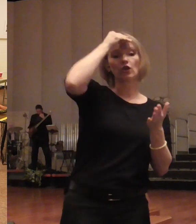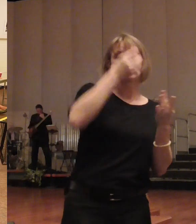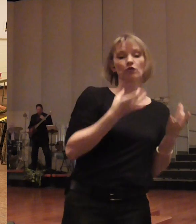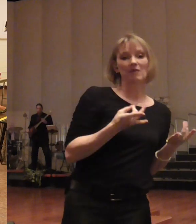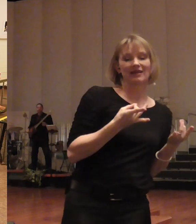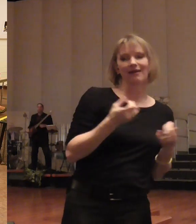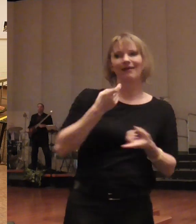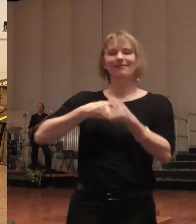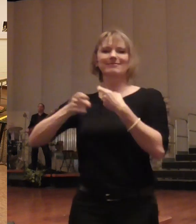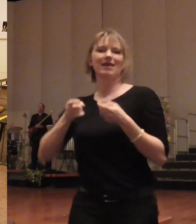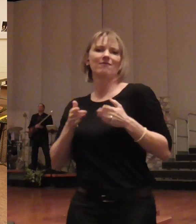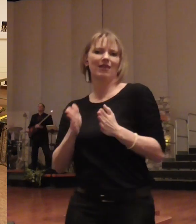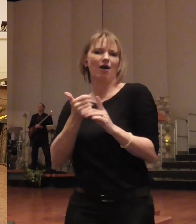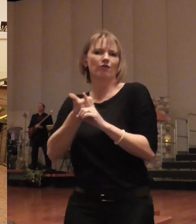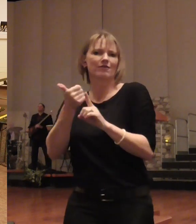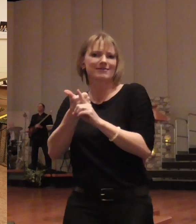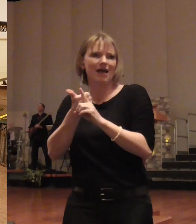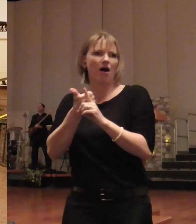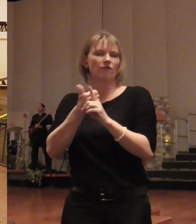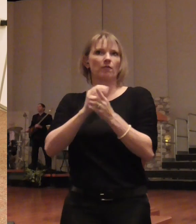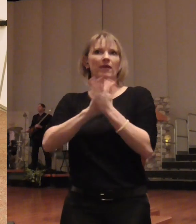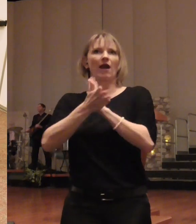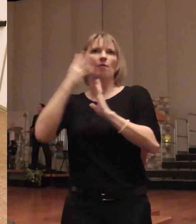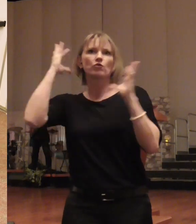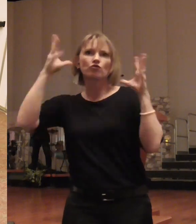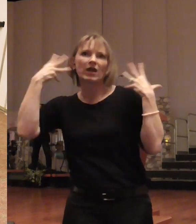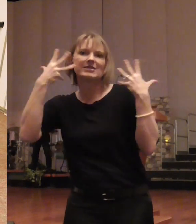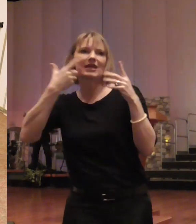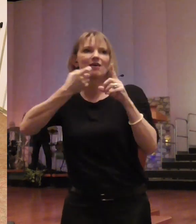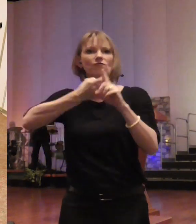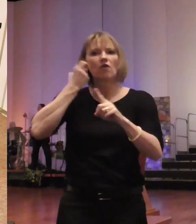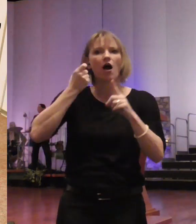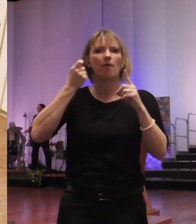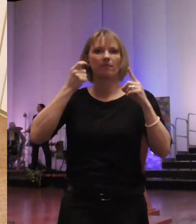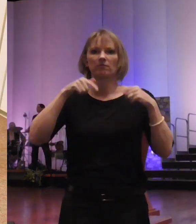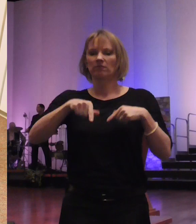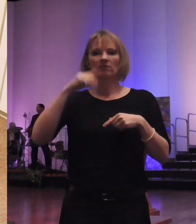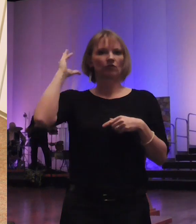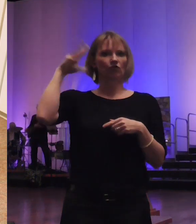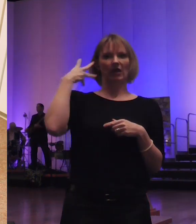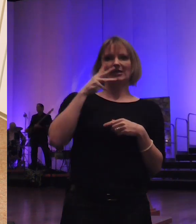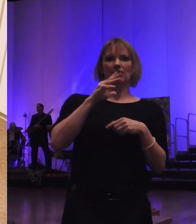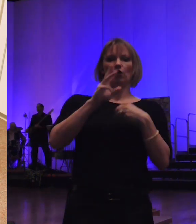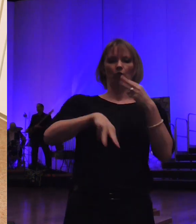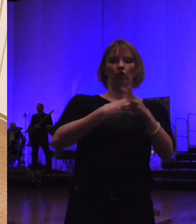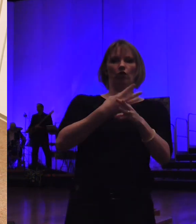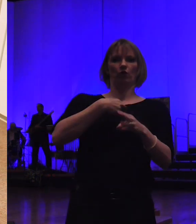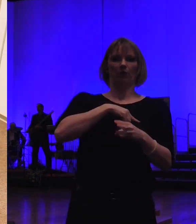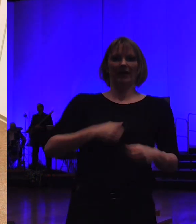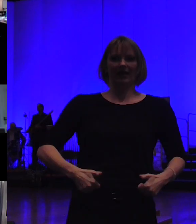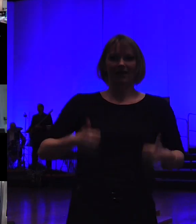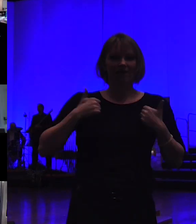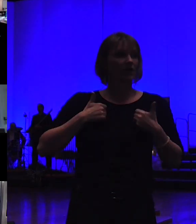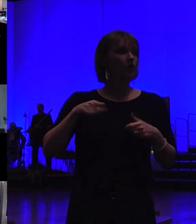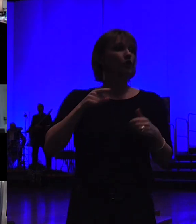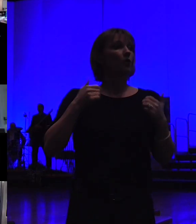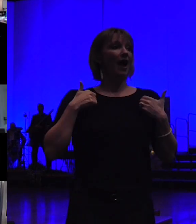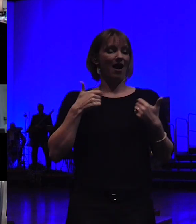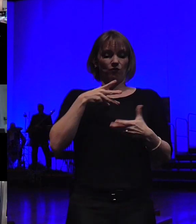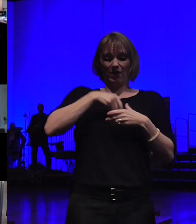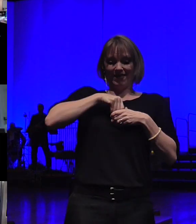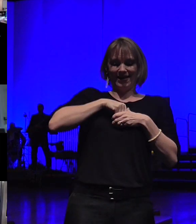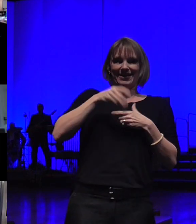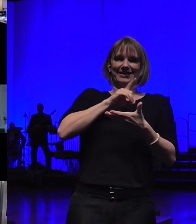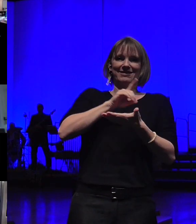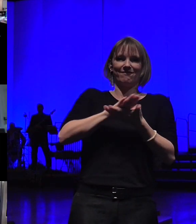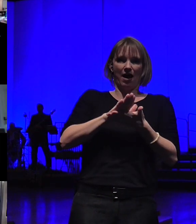instead of allowing yourself to become driven crazy by the seemingly wild world that we live in. You have a divine power within you